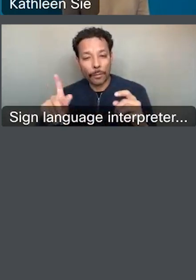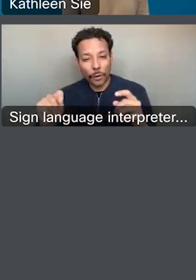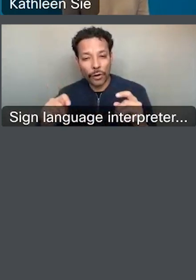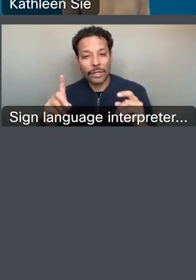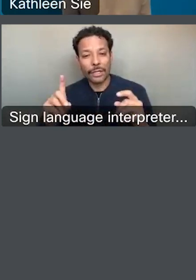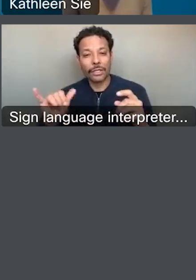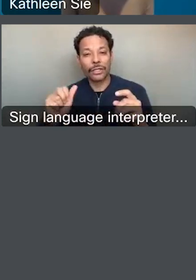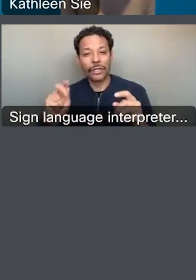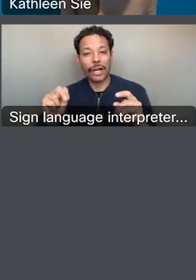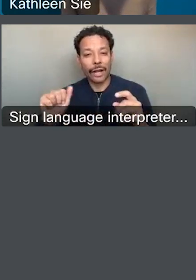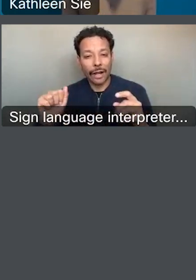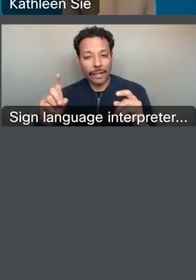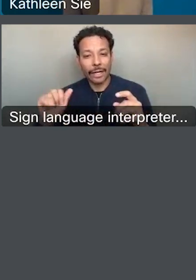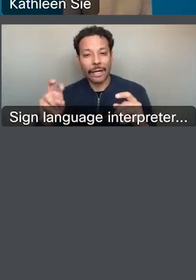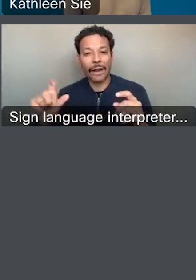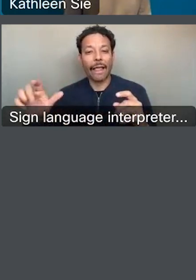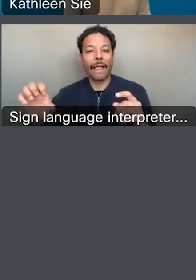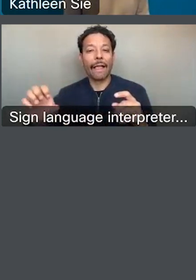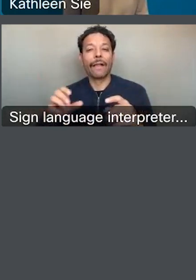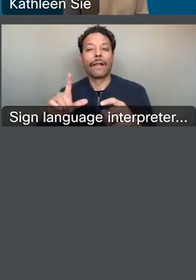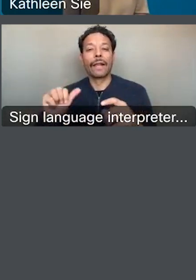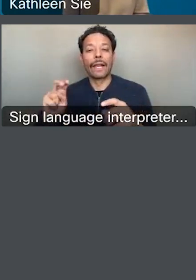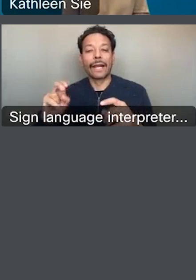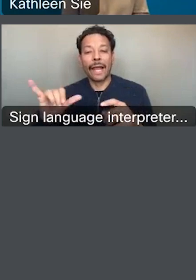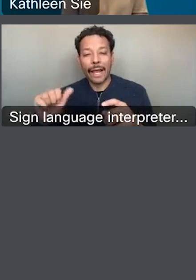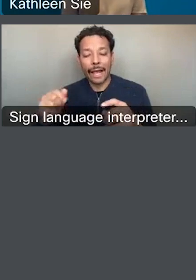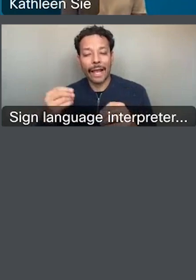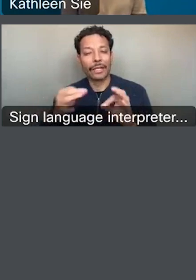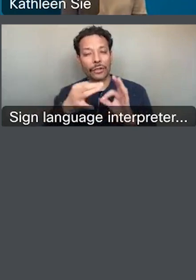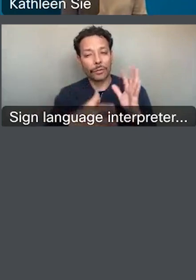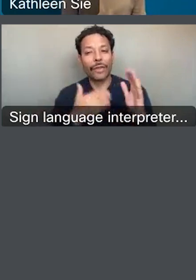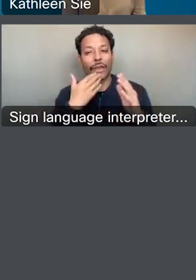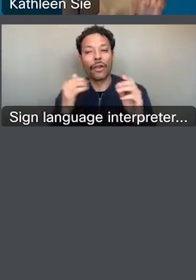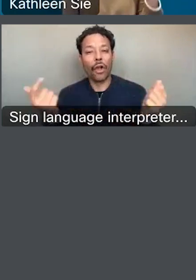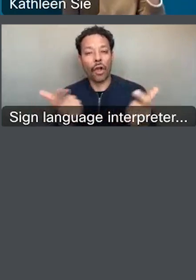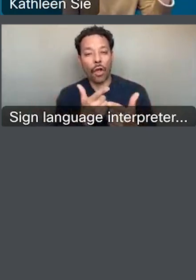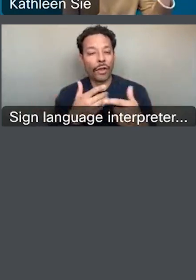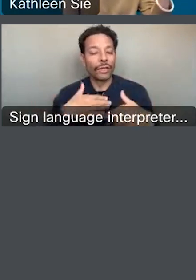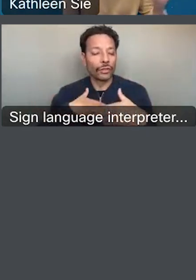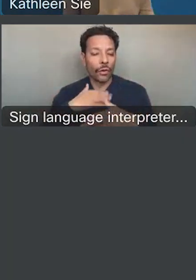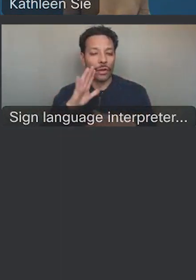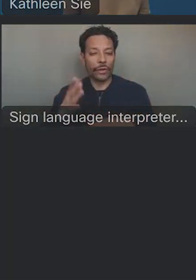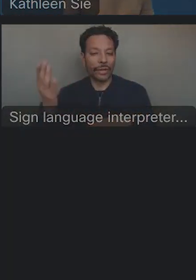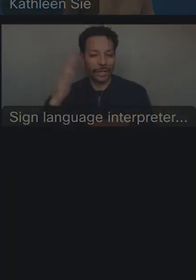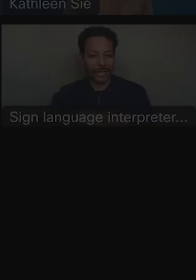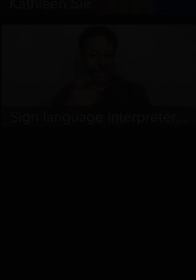Linnea, and our interpreters. So thank you to everybody, and enjoy the rest of your day.